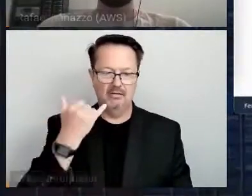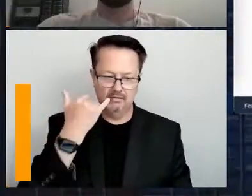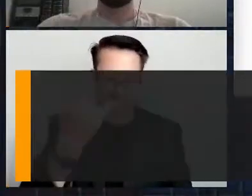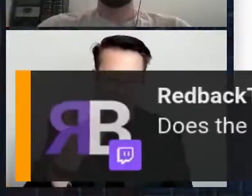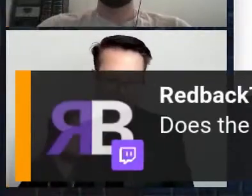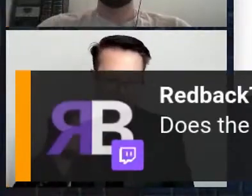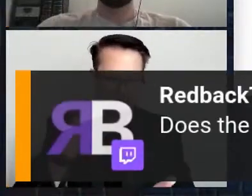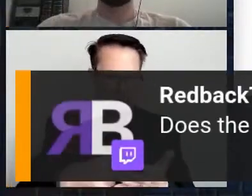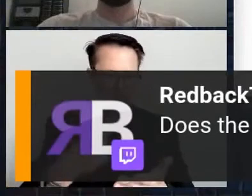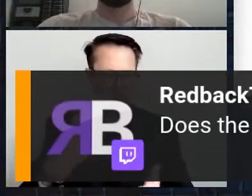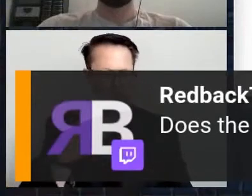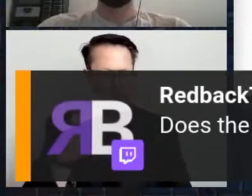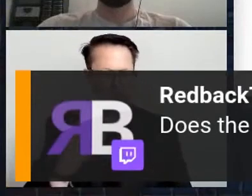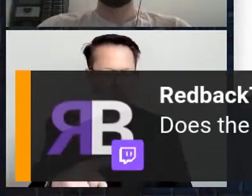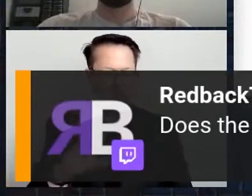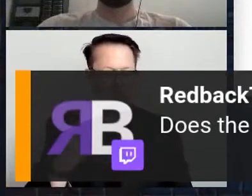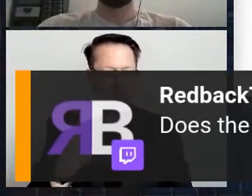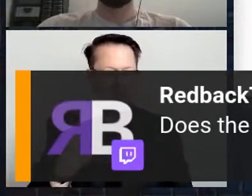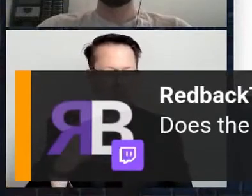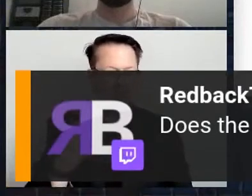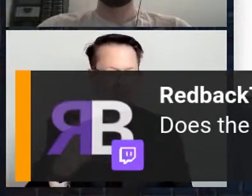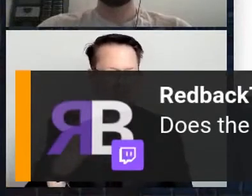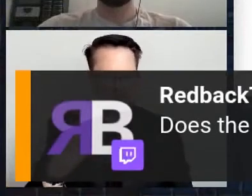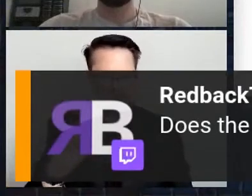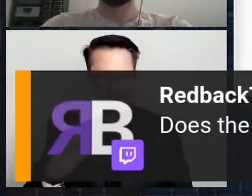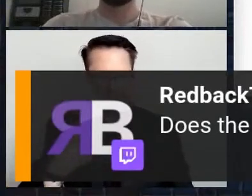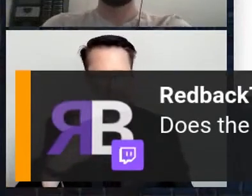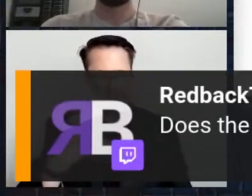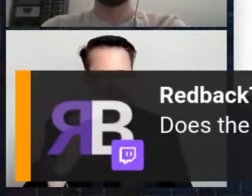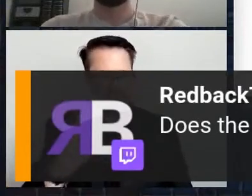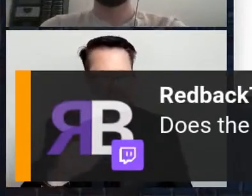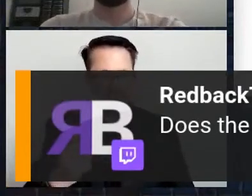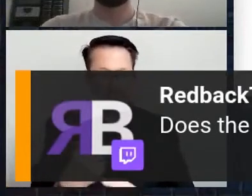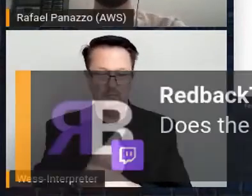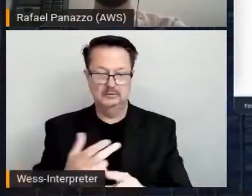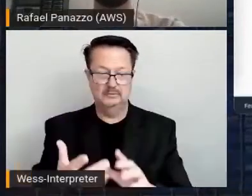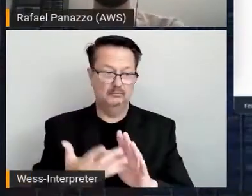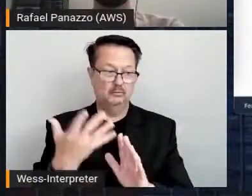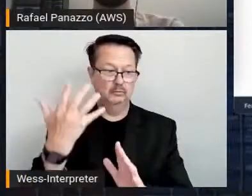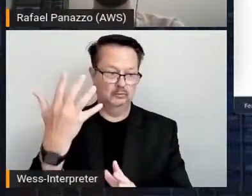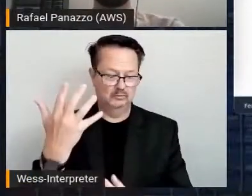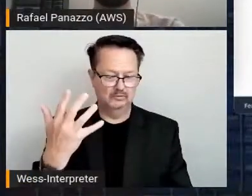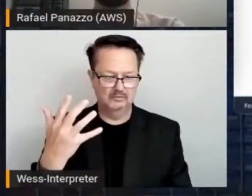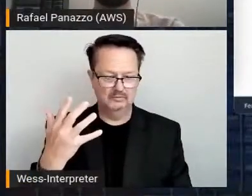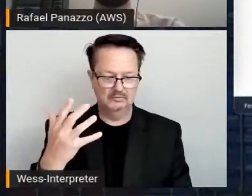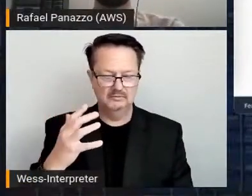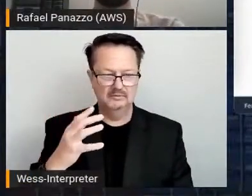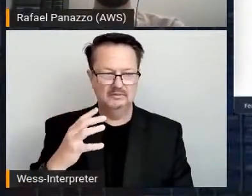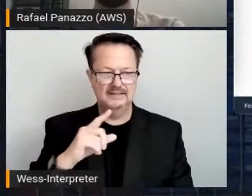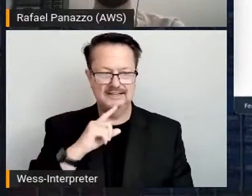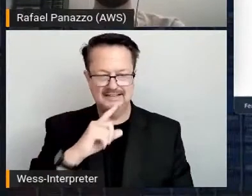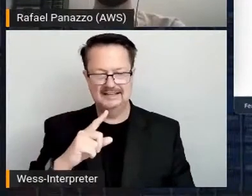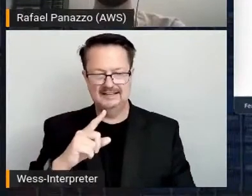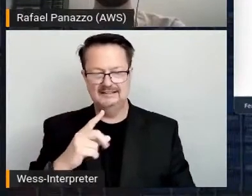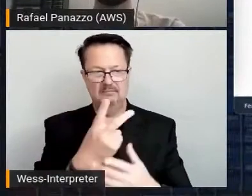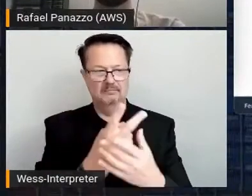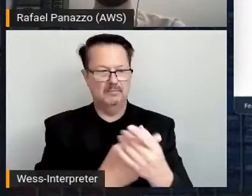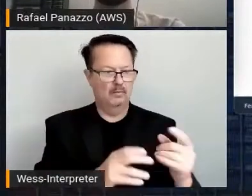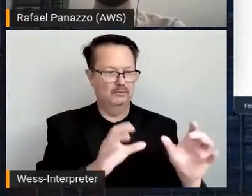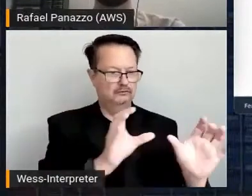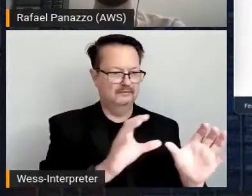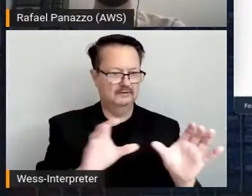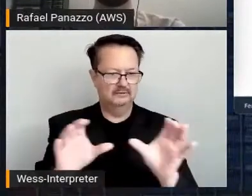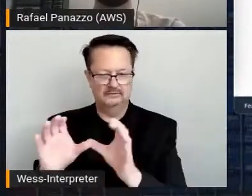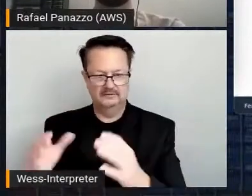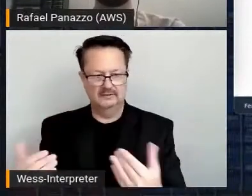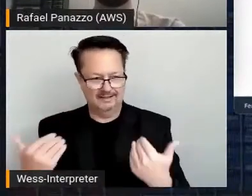question about SSM channel if it was using mutual TLS. And mutual TLS is a very specific implementation of both sides have a certificate. And